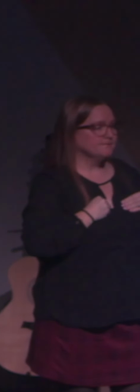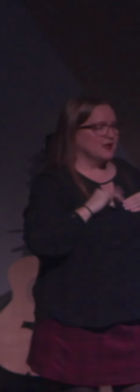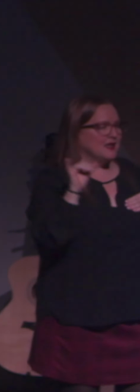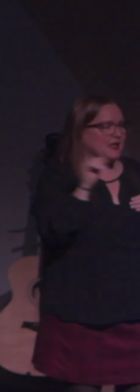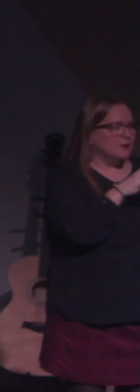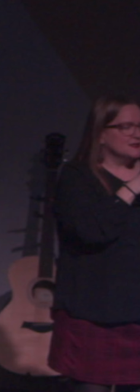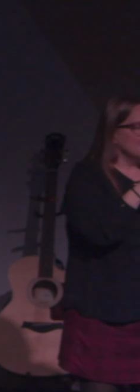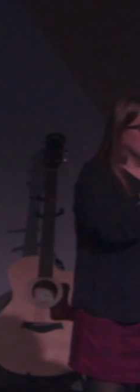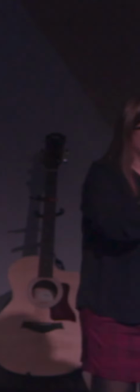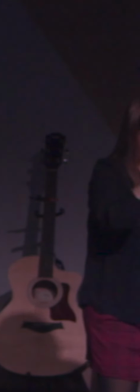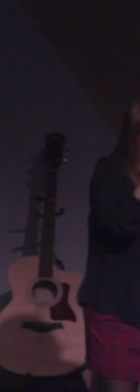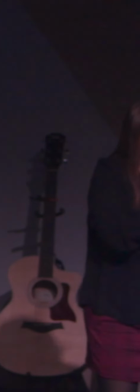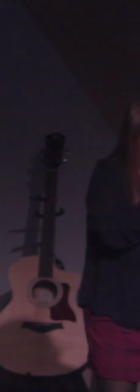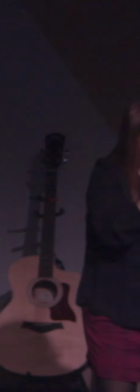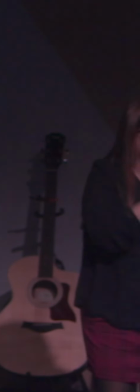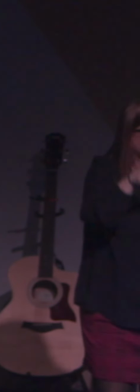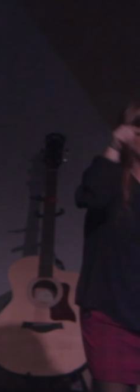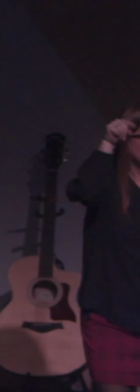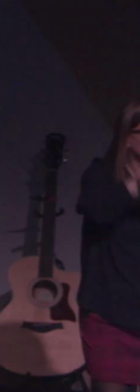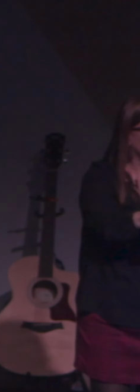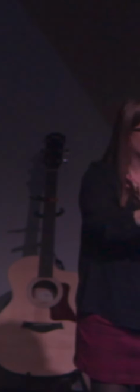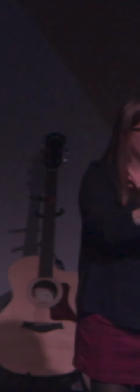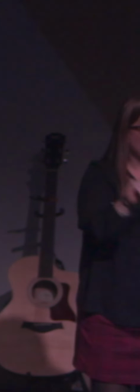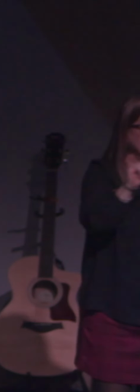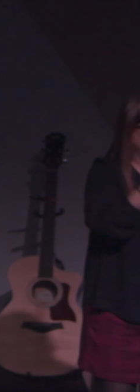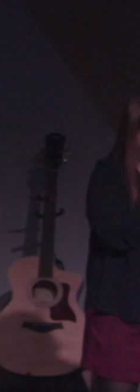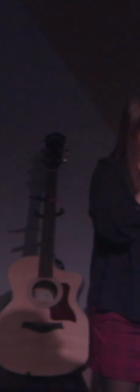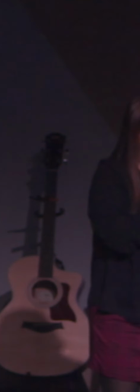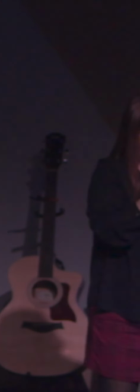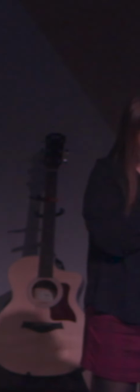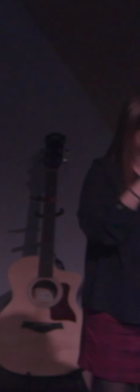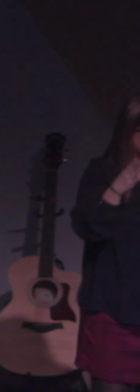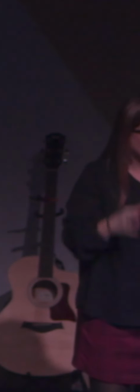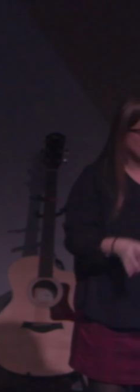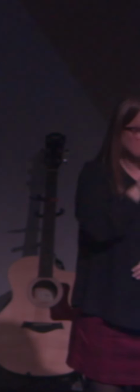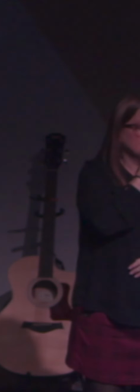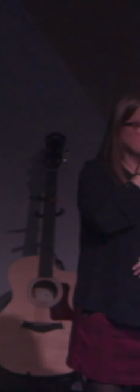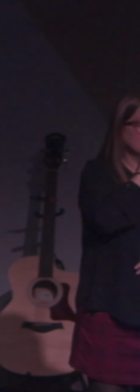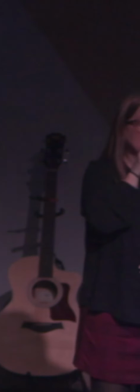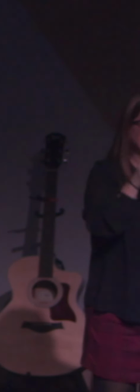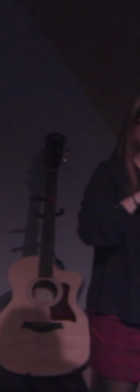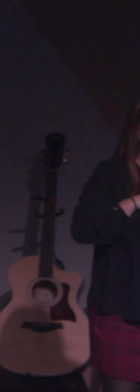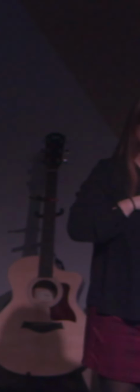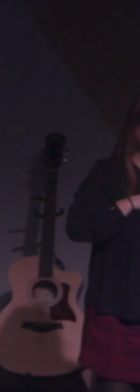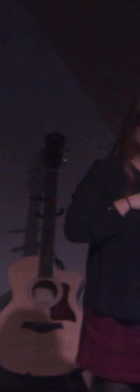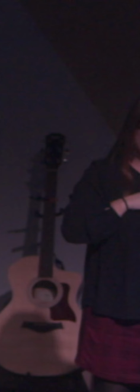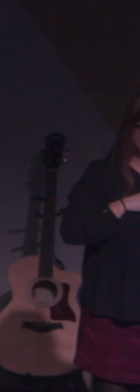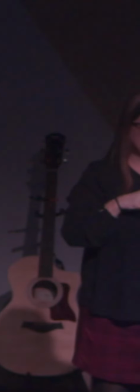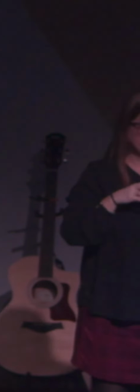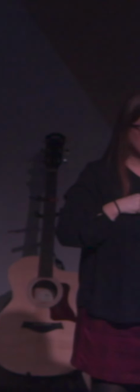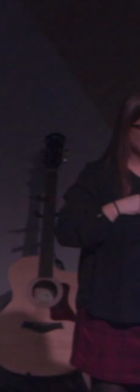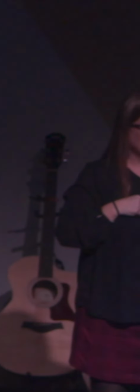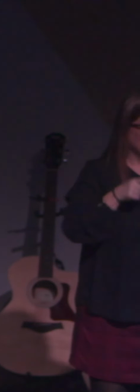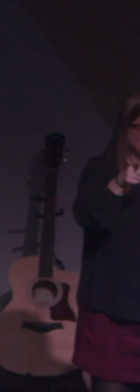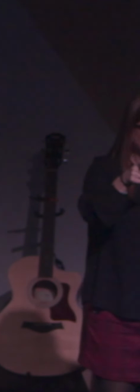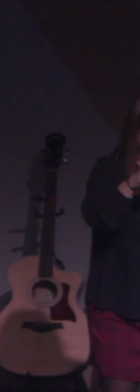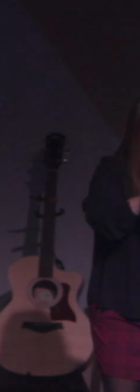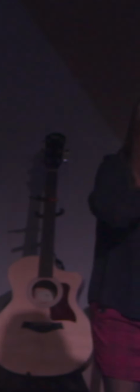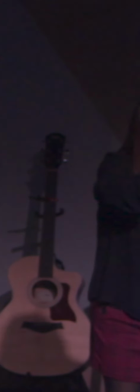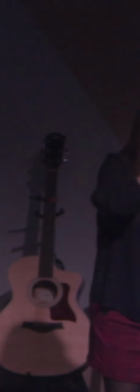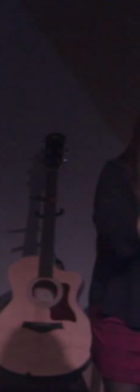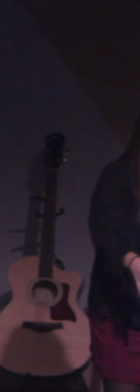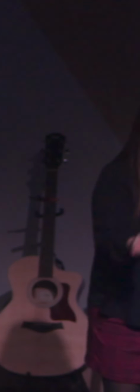lamb to the slaughter. And as a sheep is silent before the shears, he did not open his mouth. Unjustly condemned, he was led